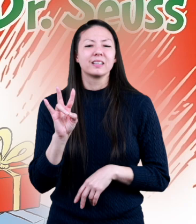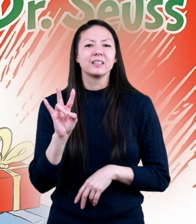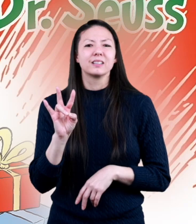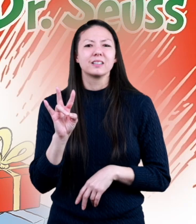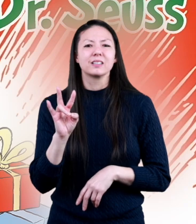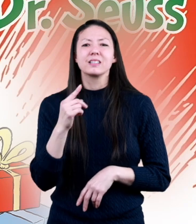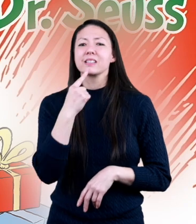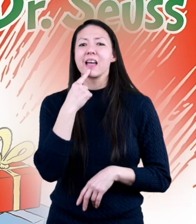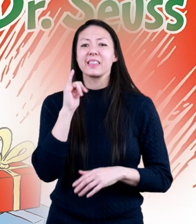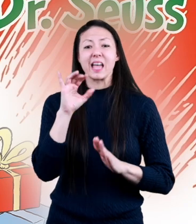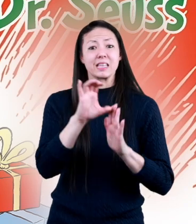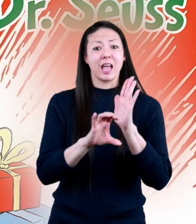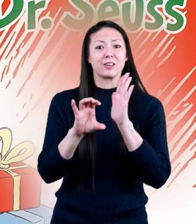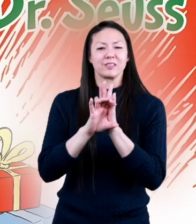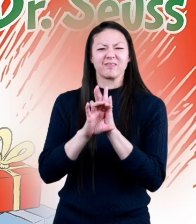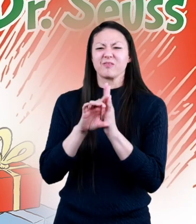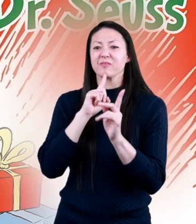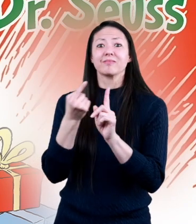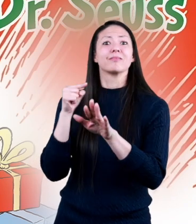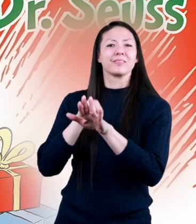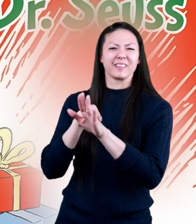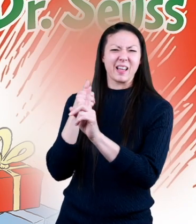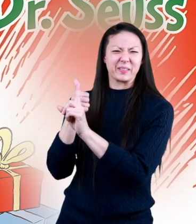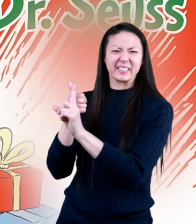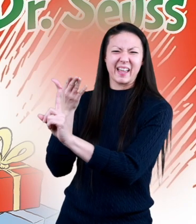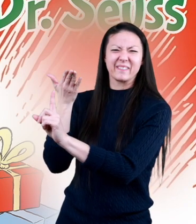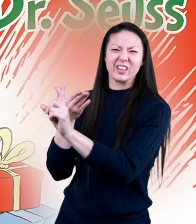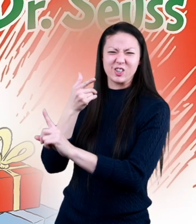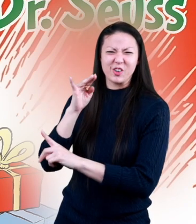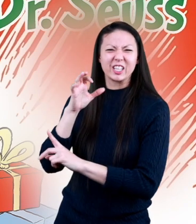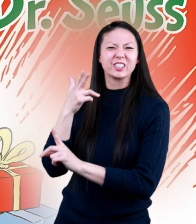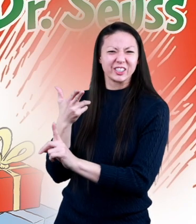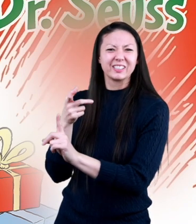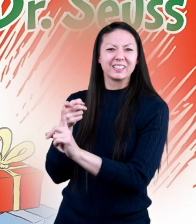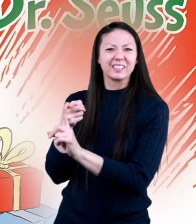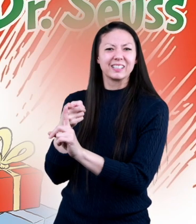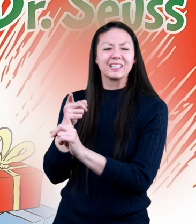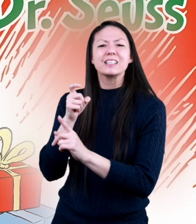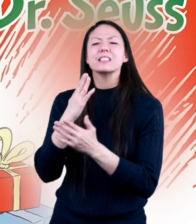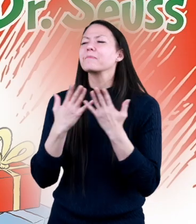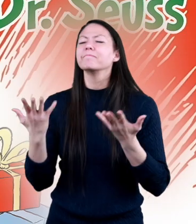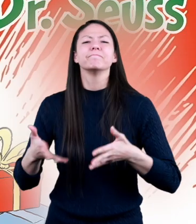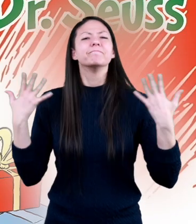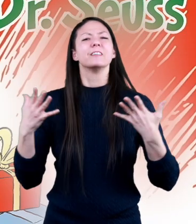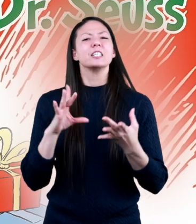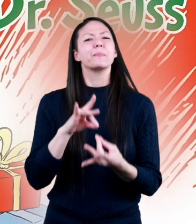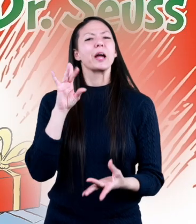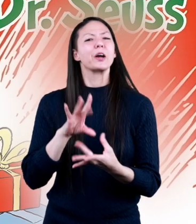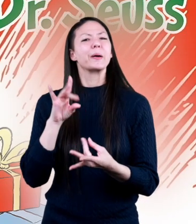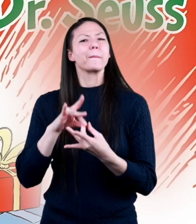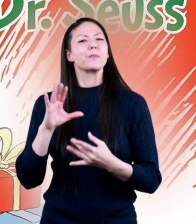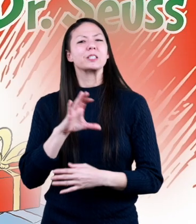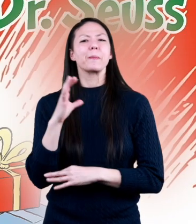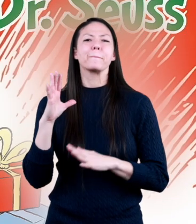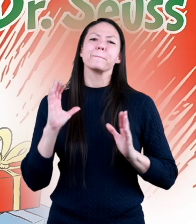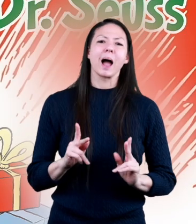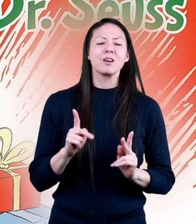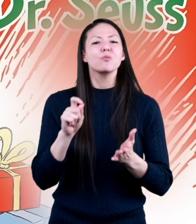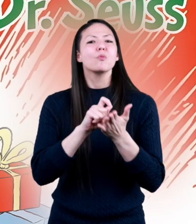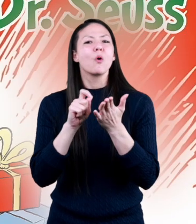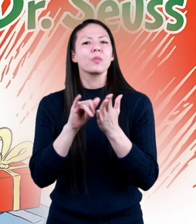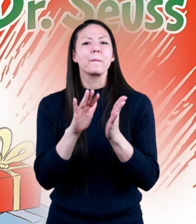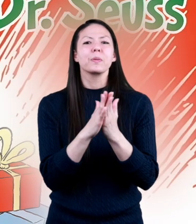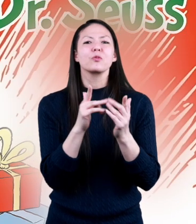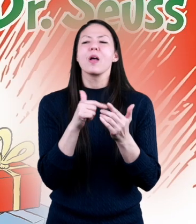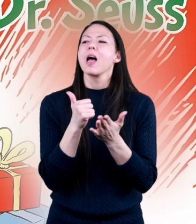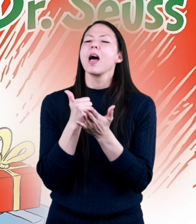Dr. Seuss said the Grinch character was based on himself. He thought that he needed to get some Christmas spirit back, so he wrote the